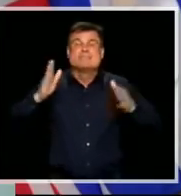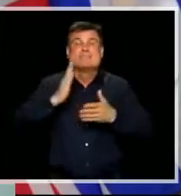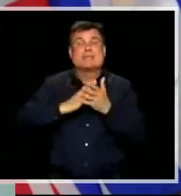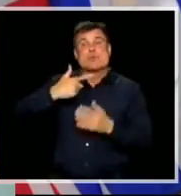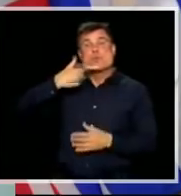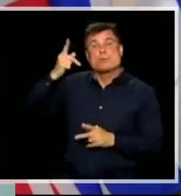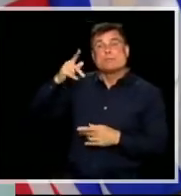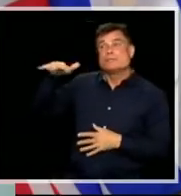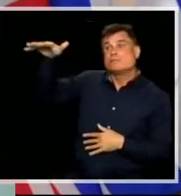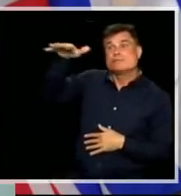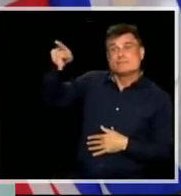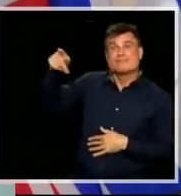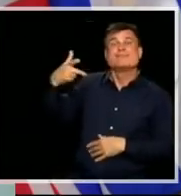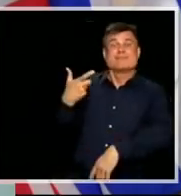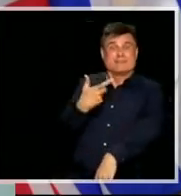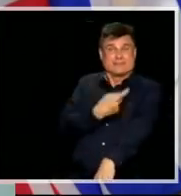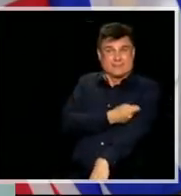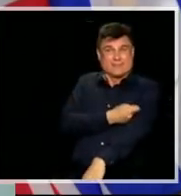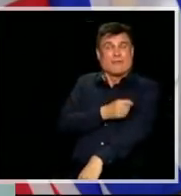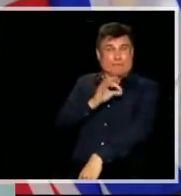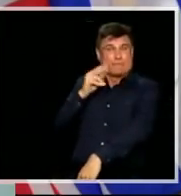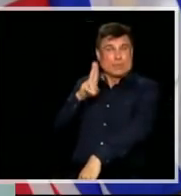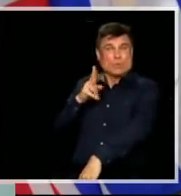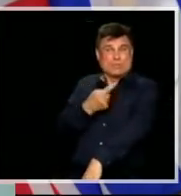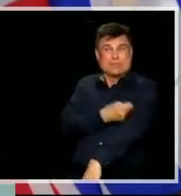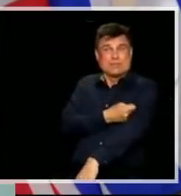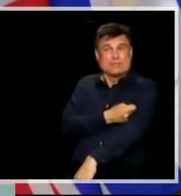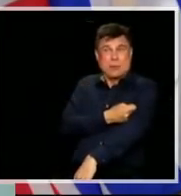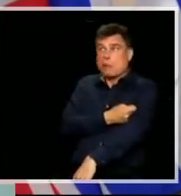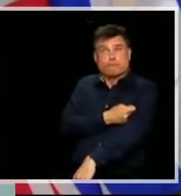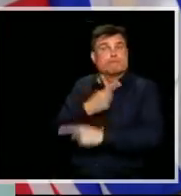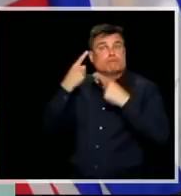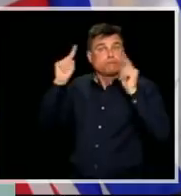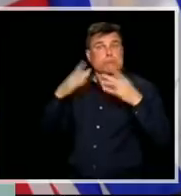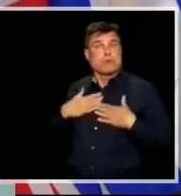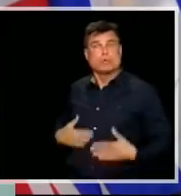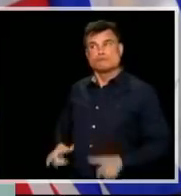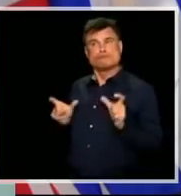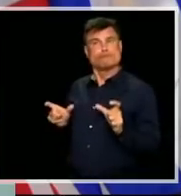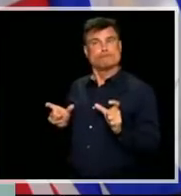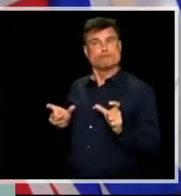gov.bc.ca/COVID-19. And for a full listing of the provincial health officer's orders, visit